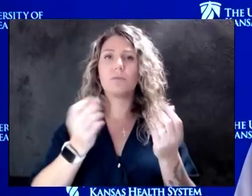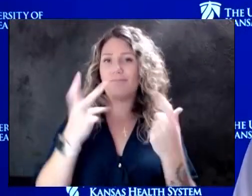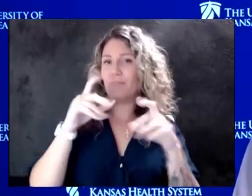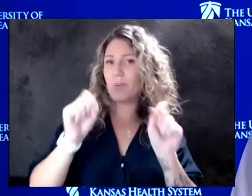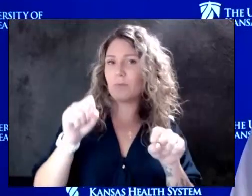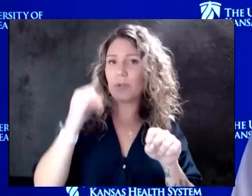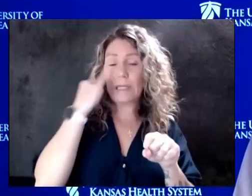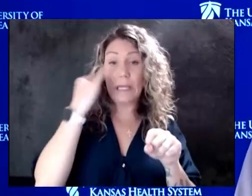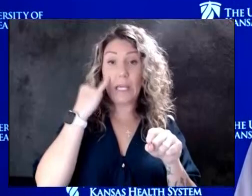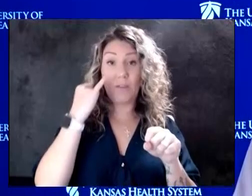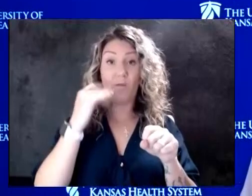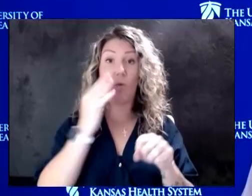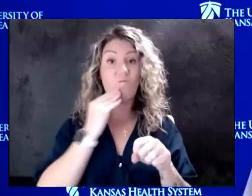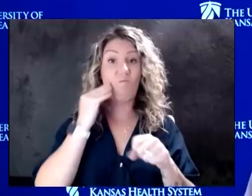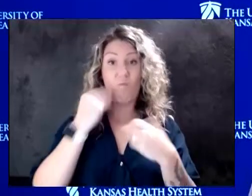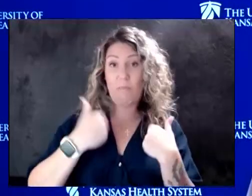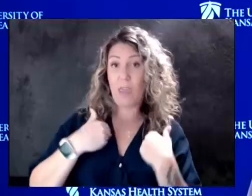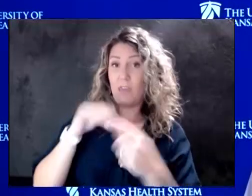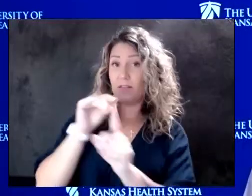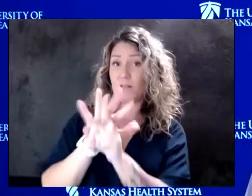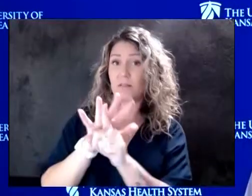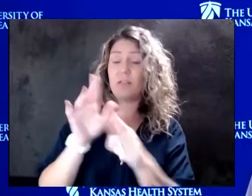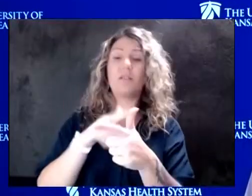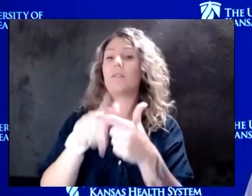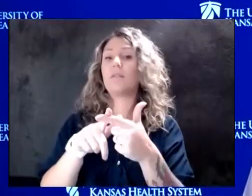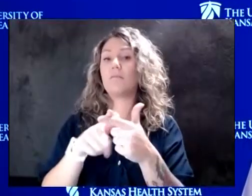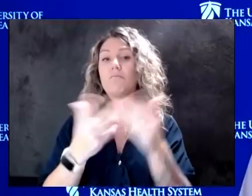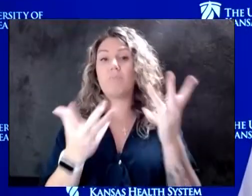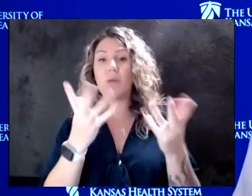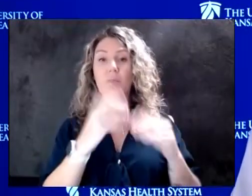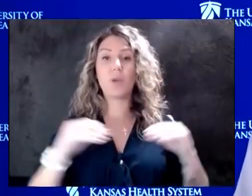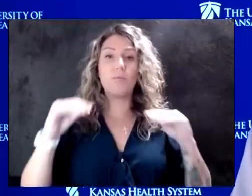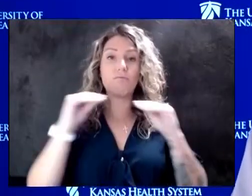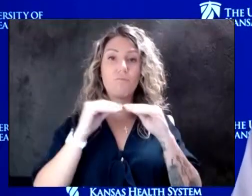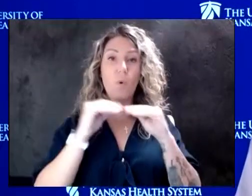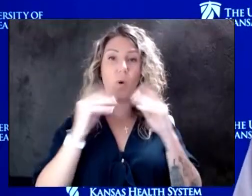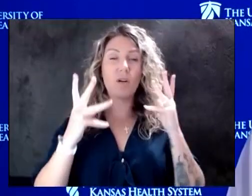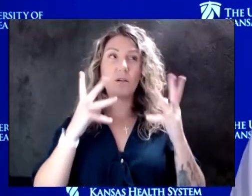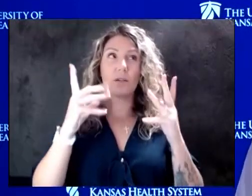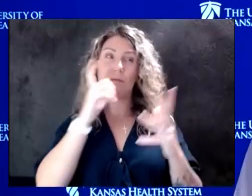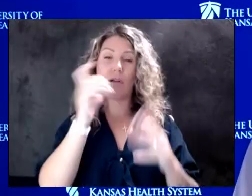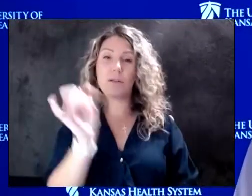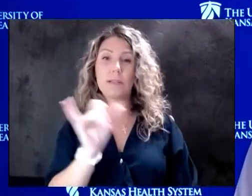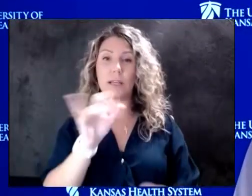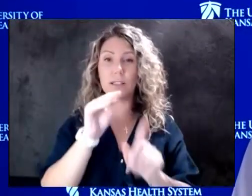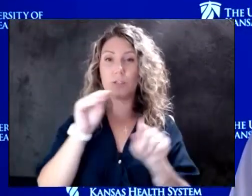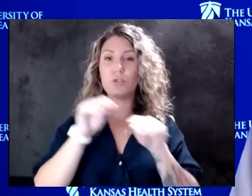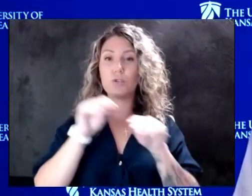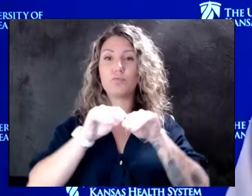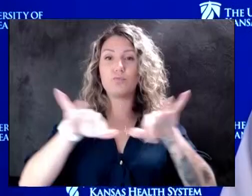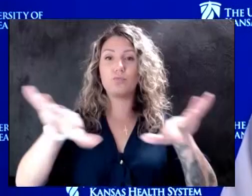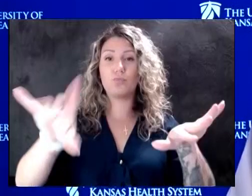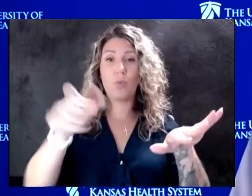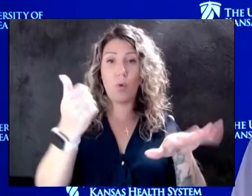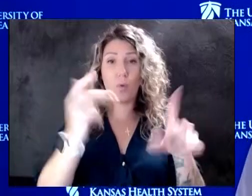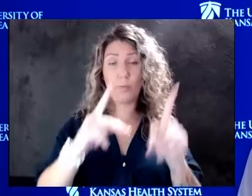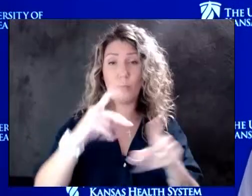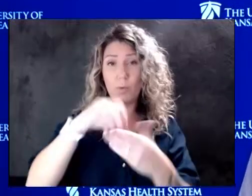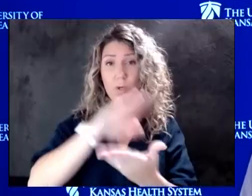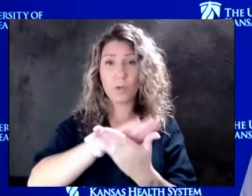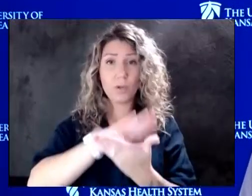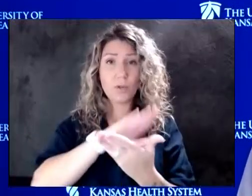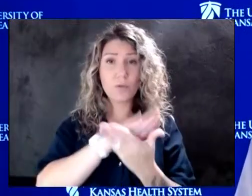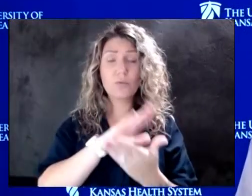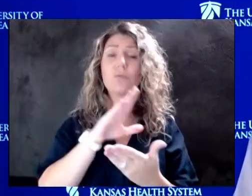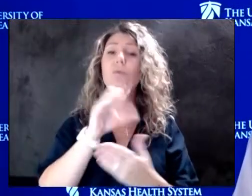it, maybe one child has it, they may be less likely to spread it to others in that school. So when the contact